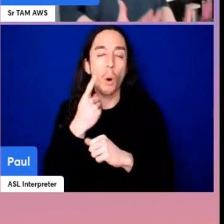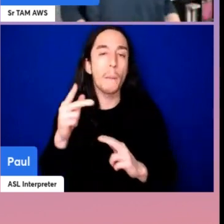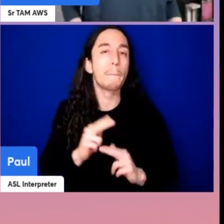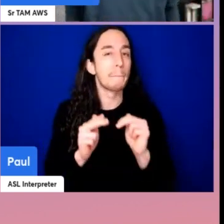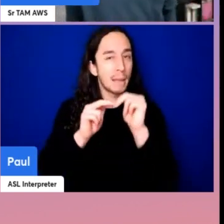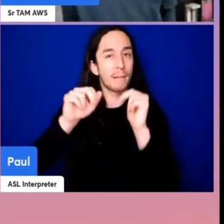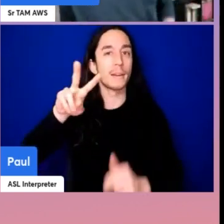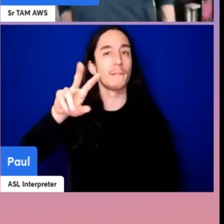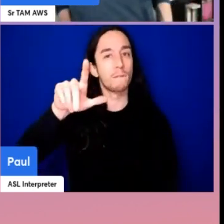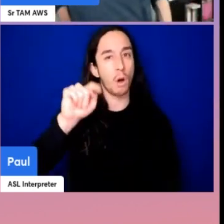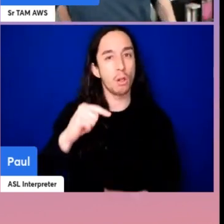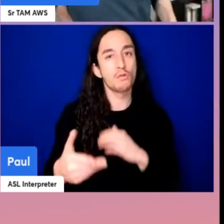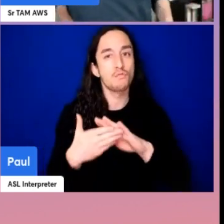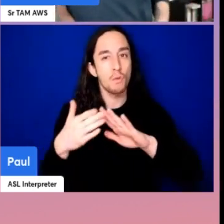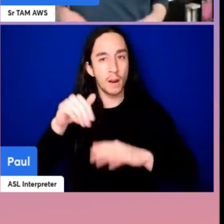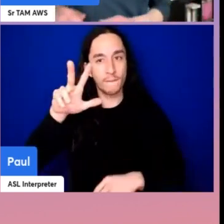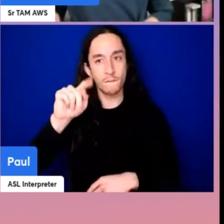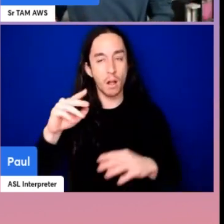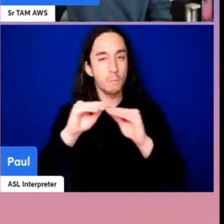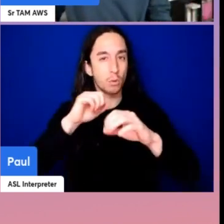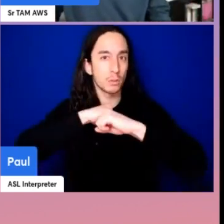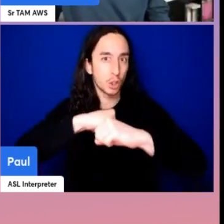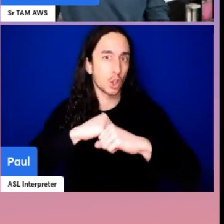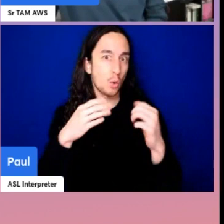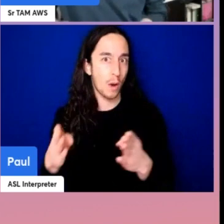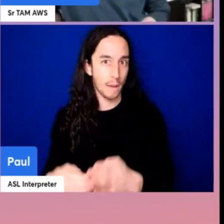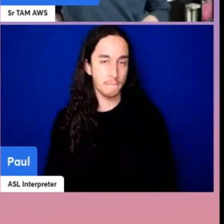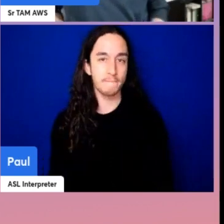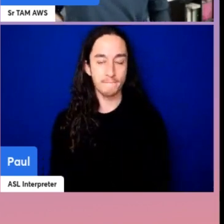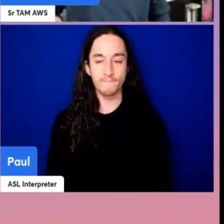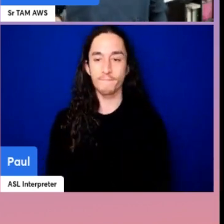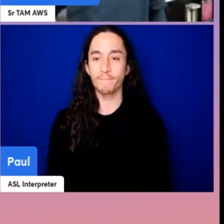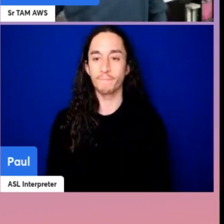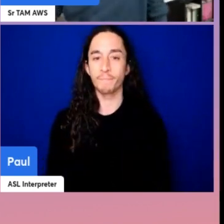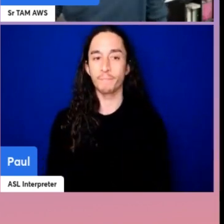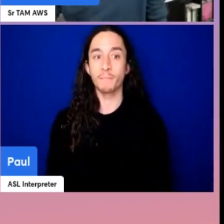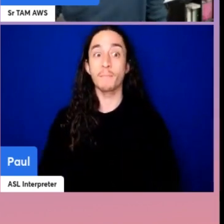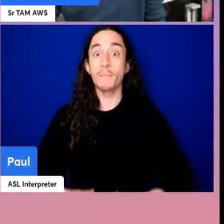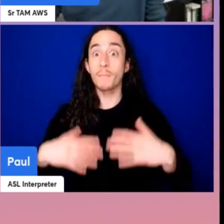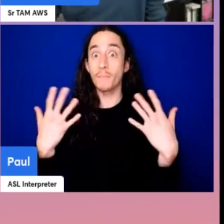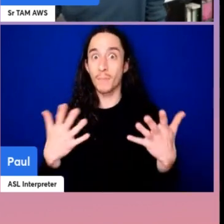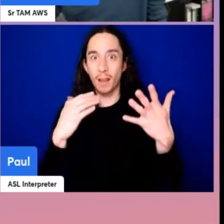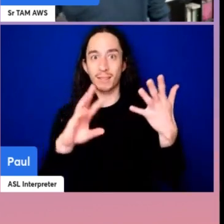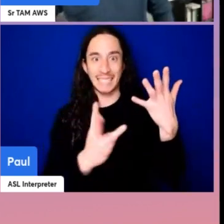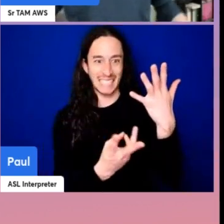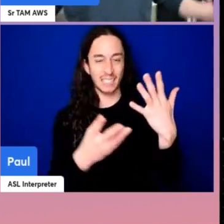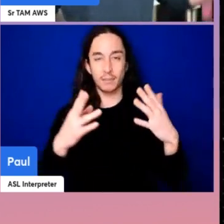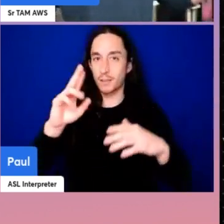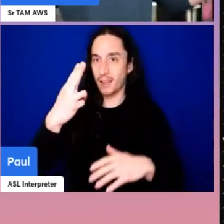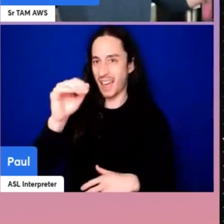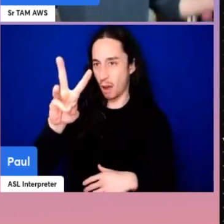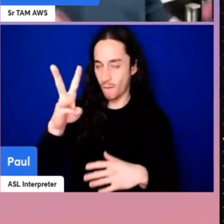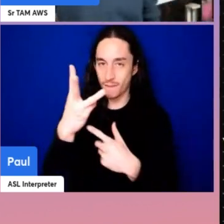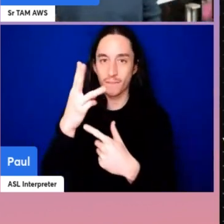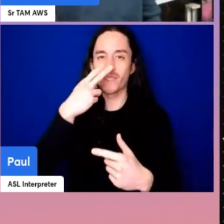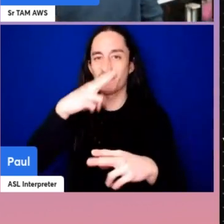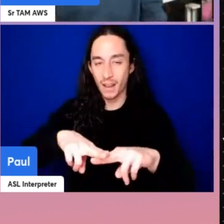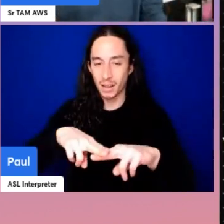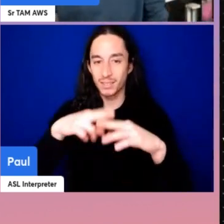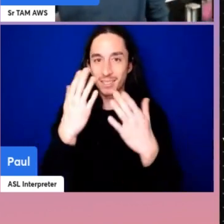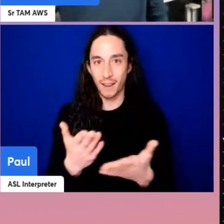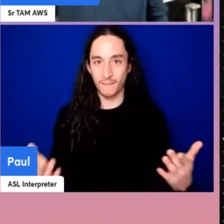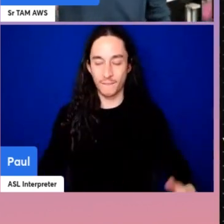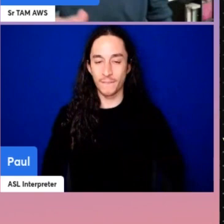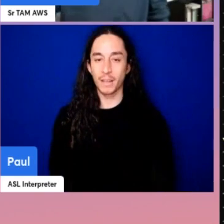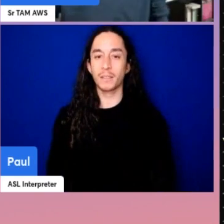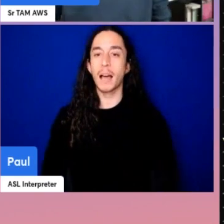and running Vault in a very secure fashion. All right, let's get to the fun stuff. How? Well, I've been saying it